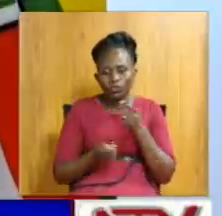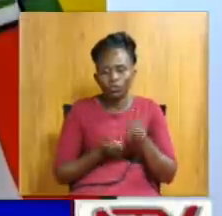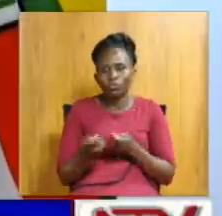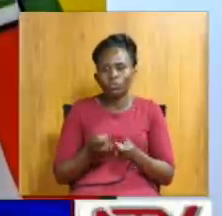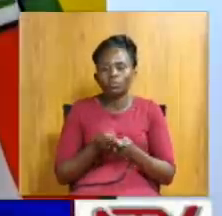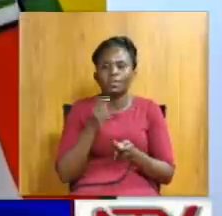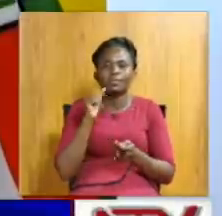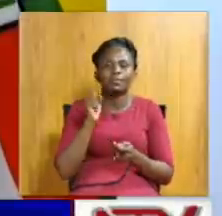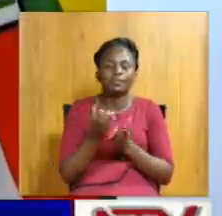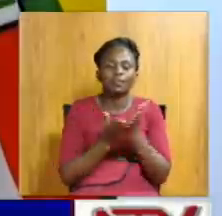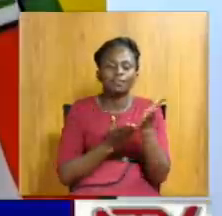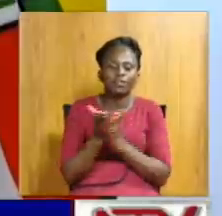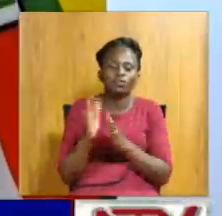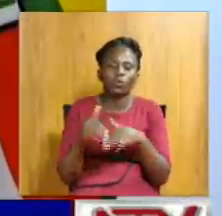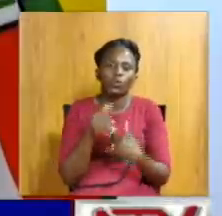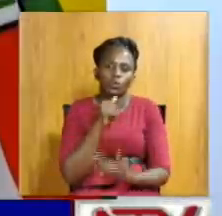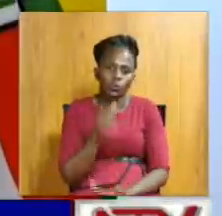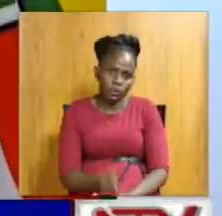not.